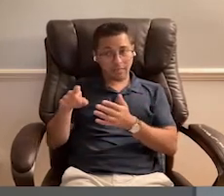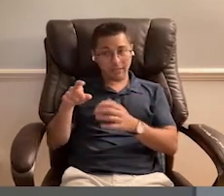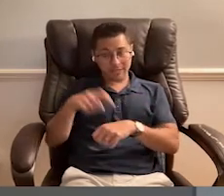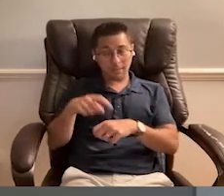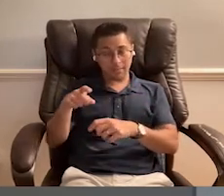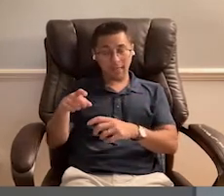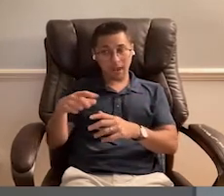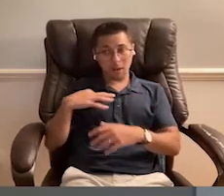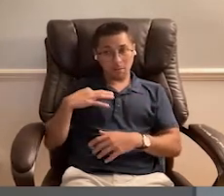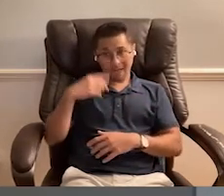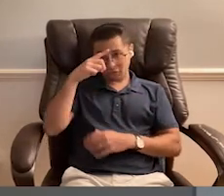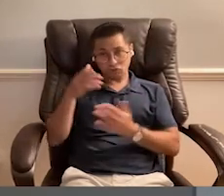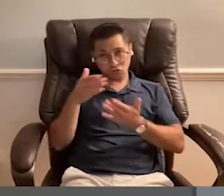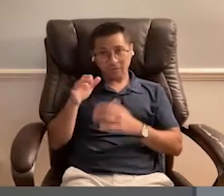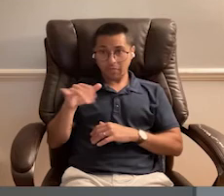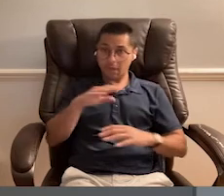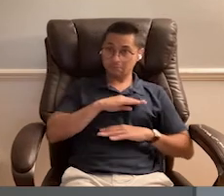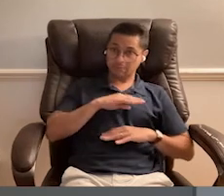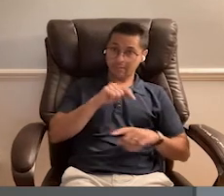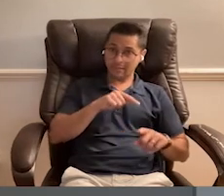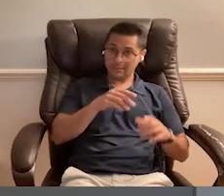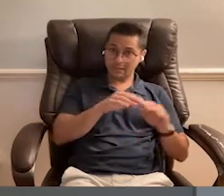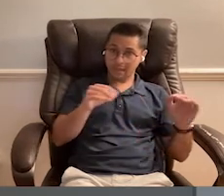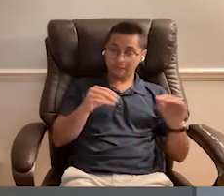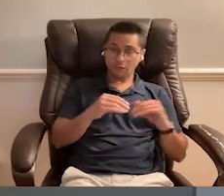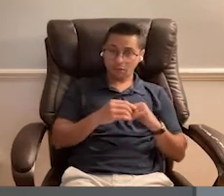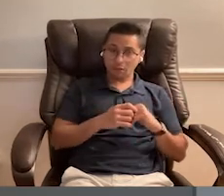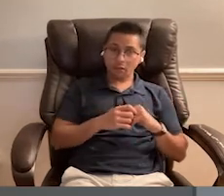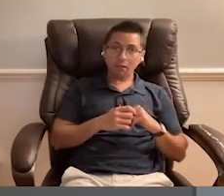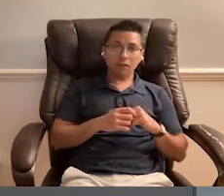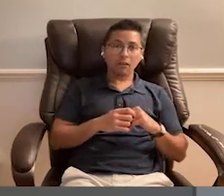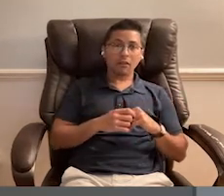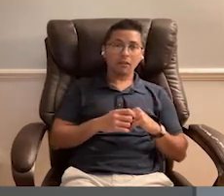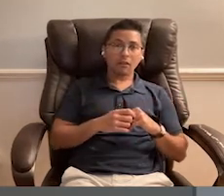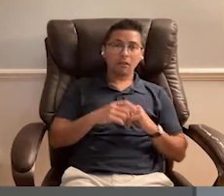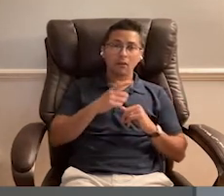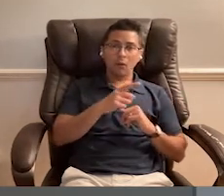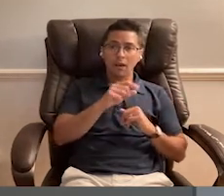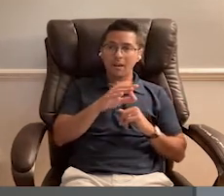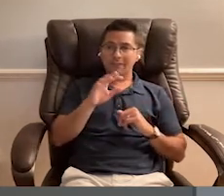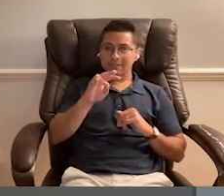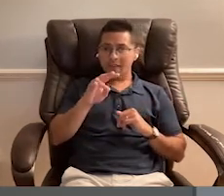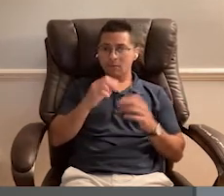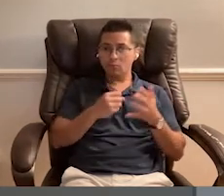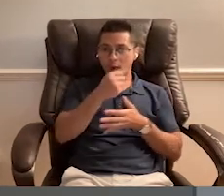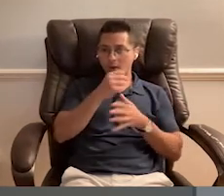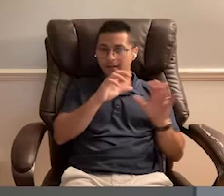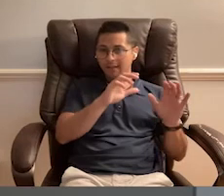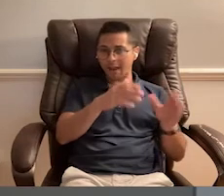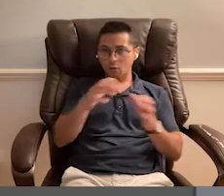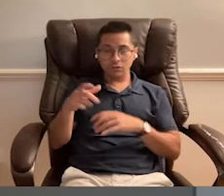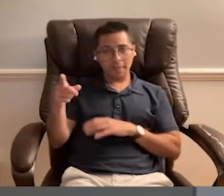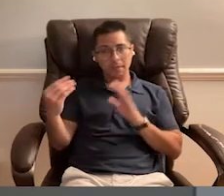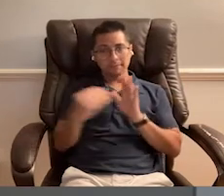can tell at the time that they apply for services that they meet that level of care criteria, then we place them on the waiting list in one of